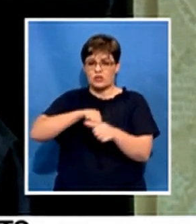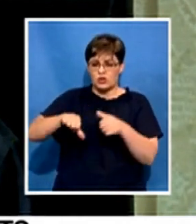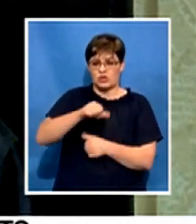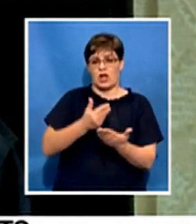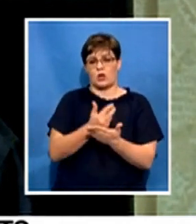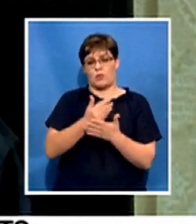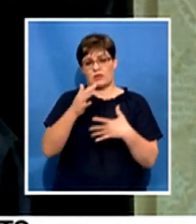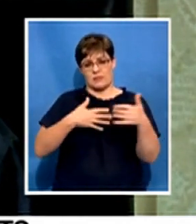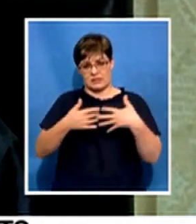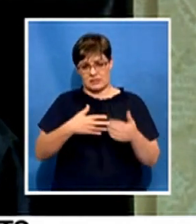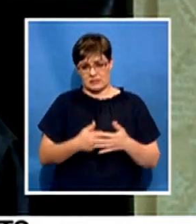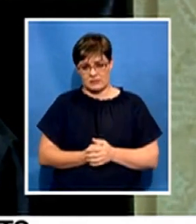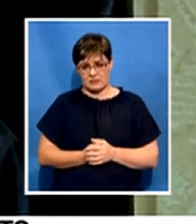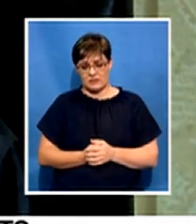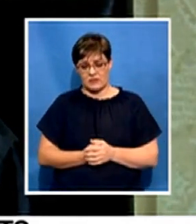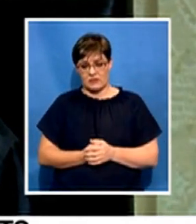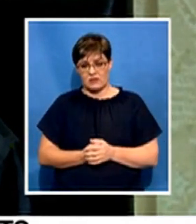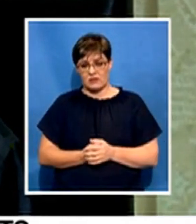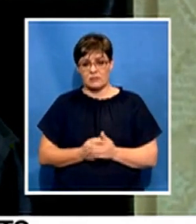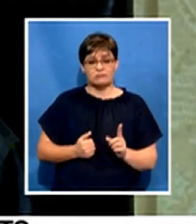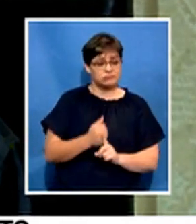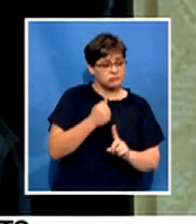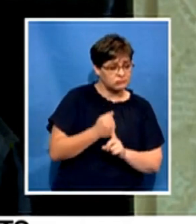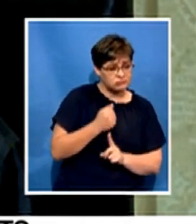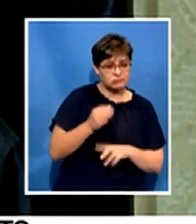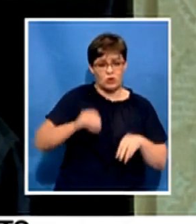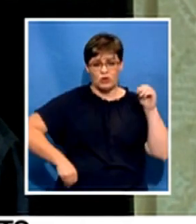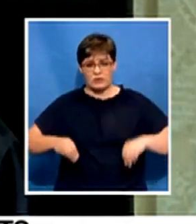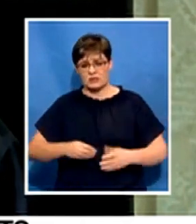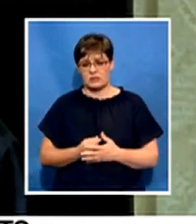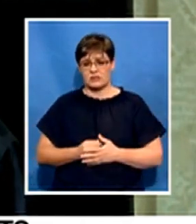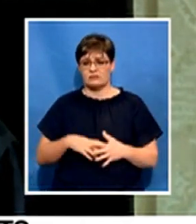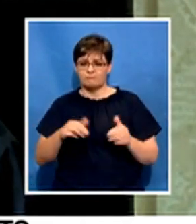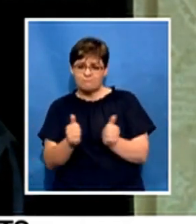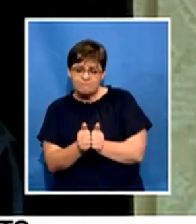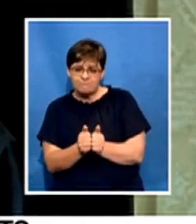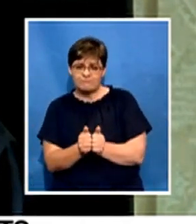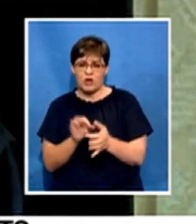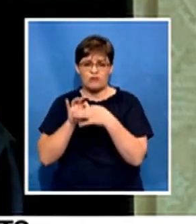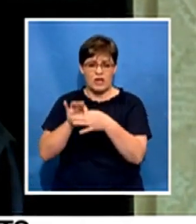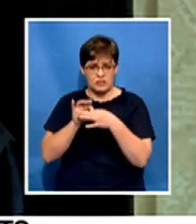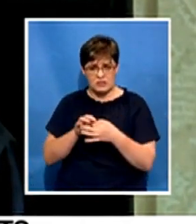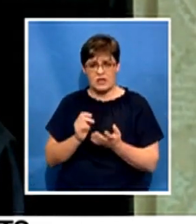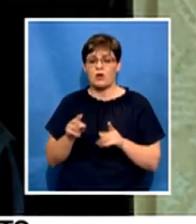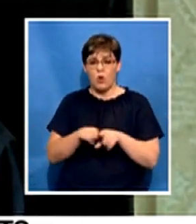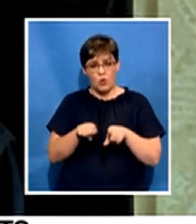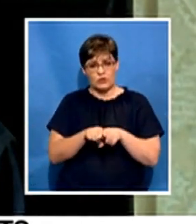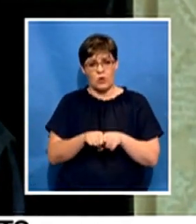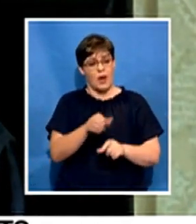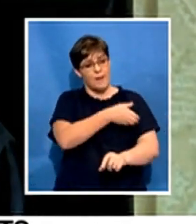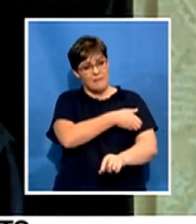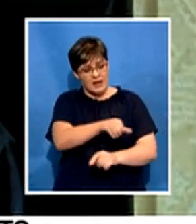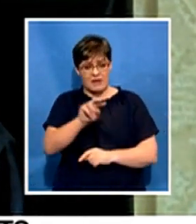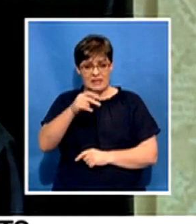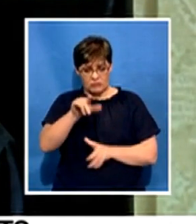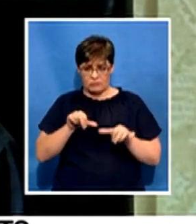corruption, relations with other components of the alliance, and in taking forward the mandate of Nazareth. On the